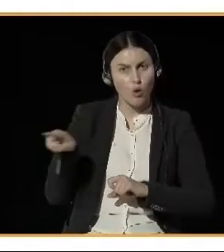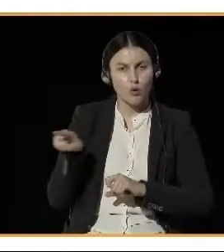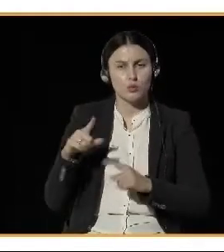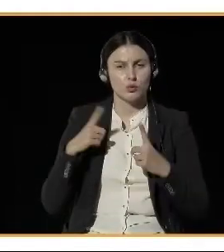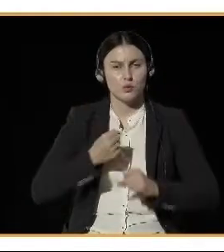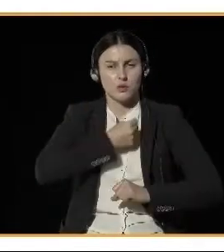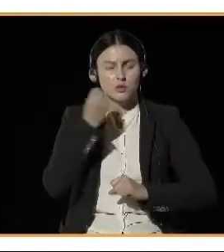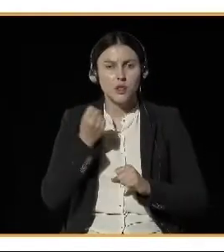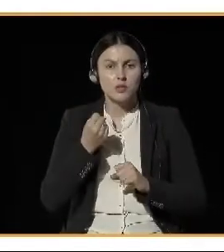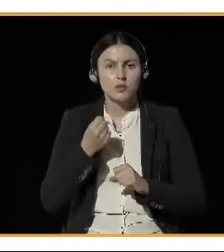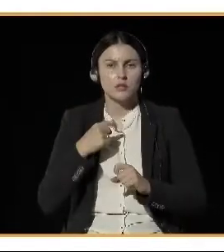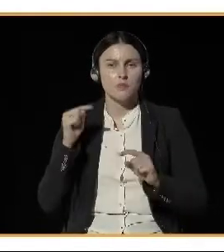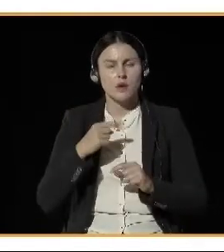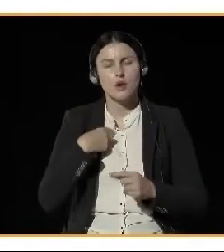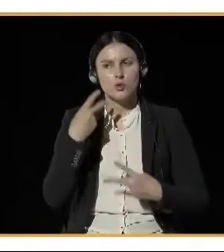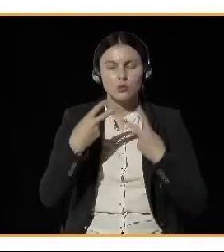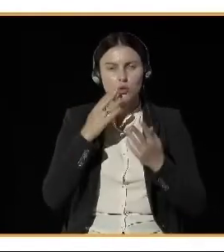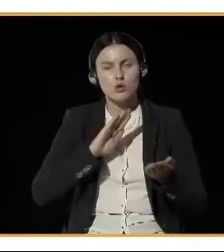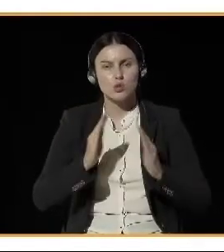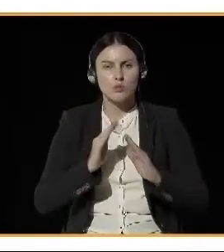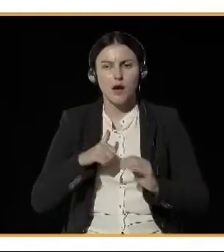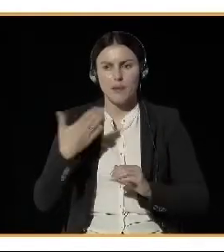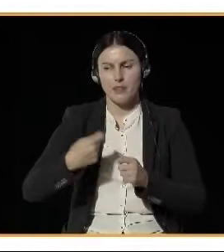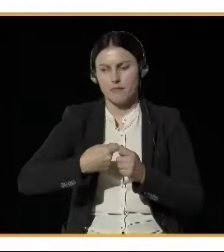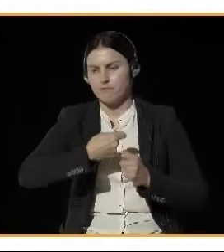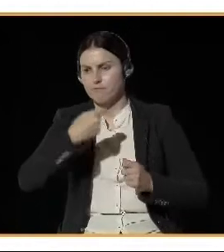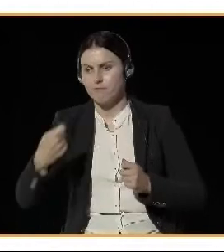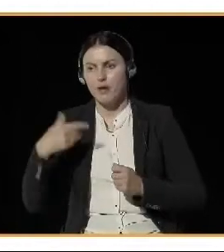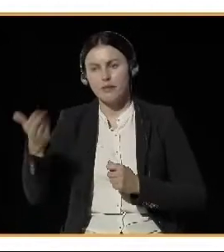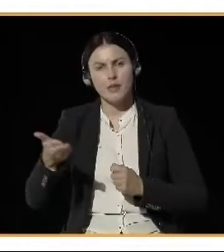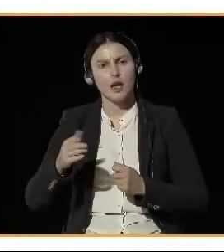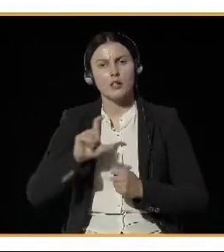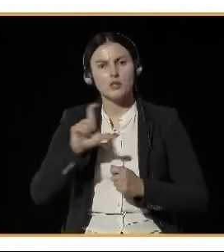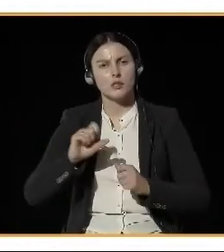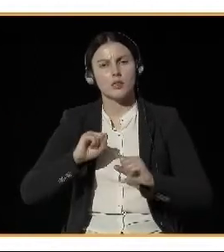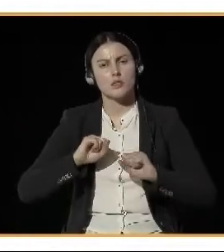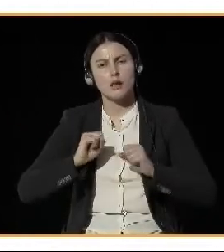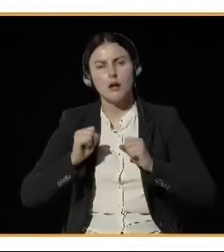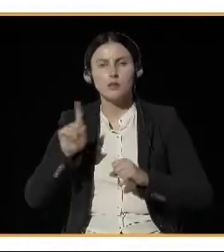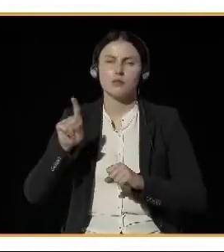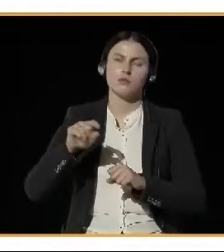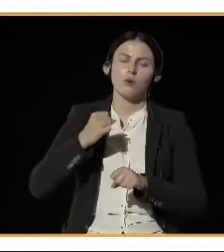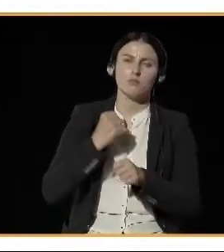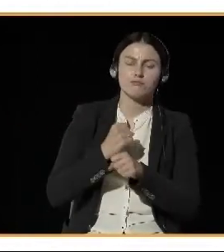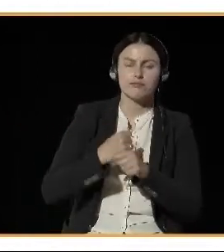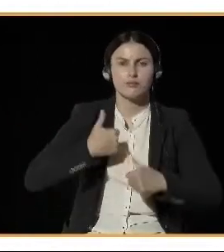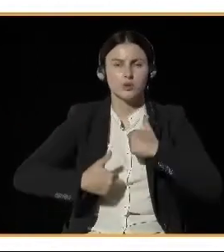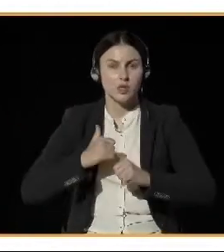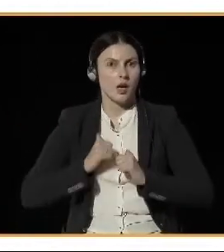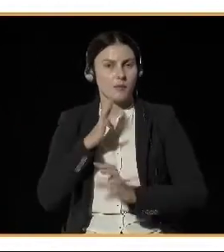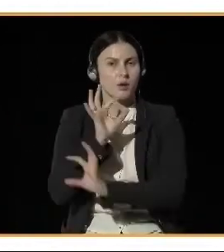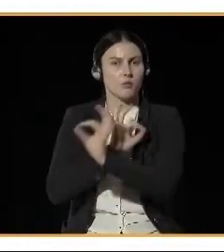their working life and to improve the employability of older